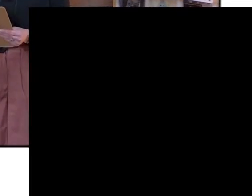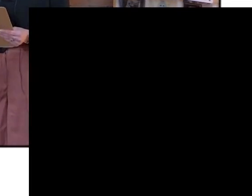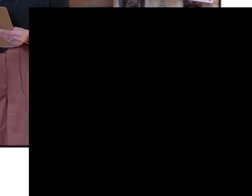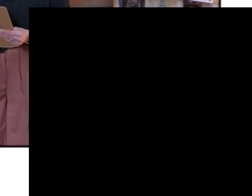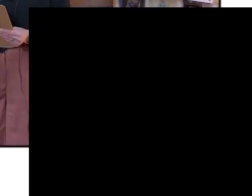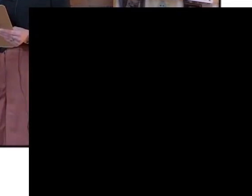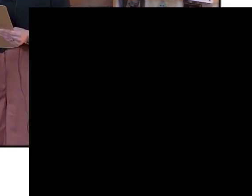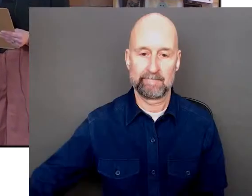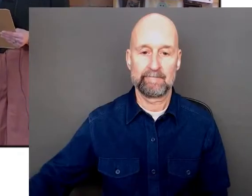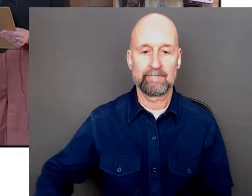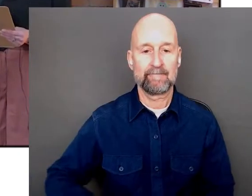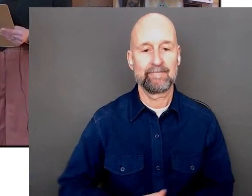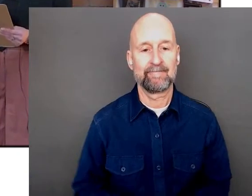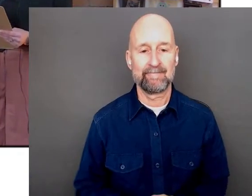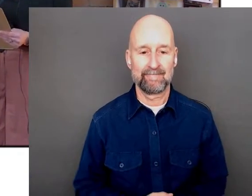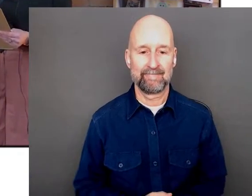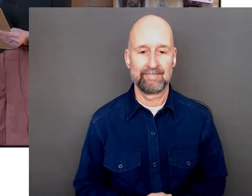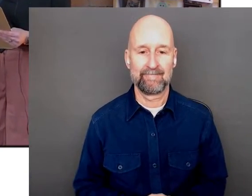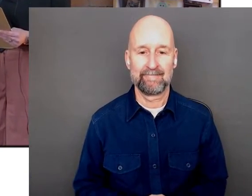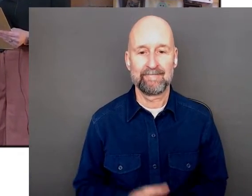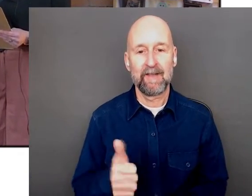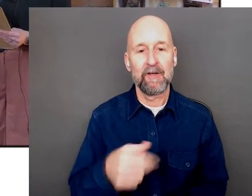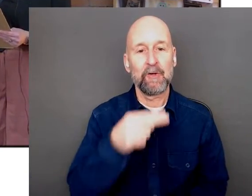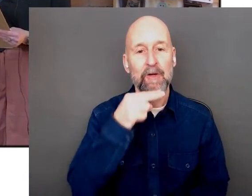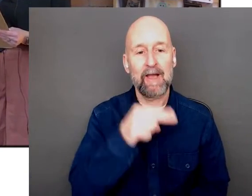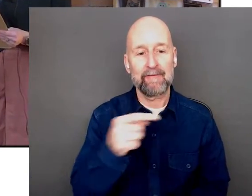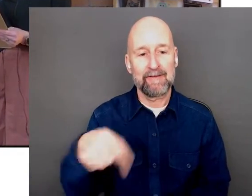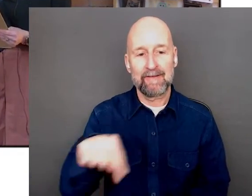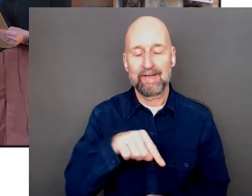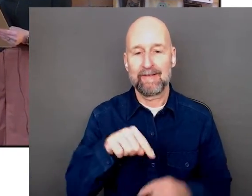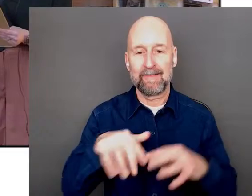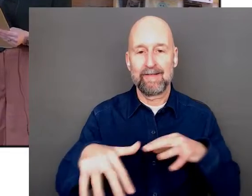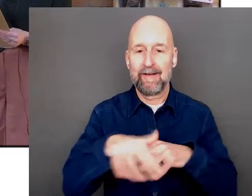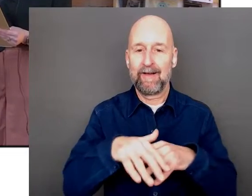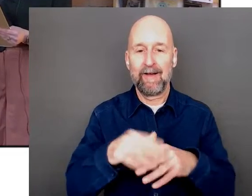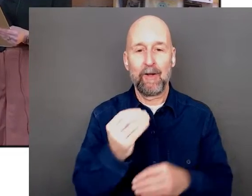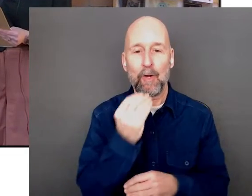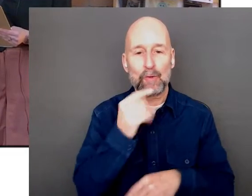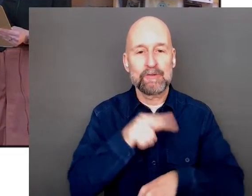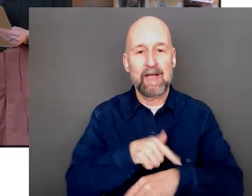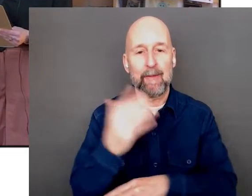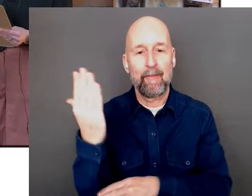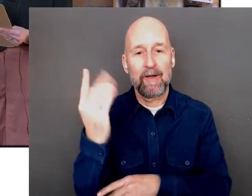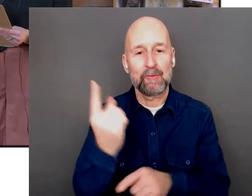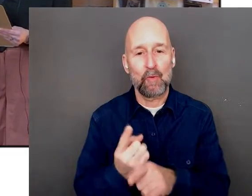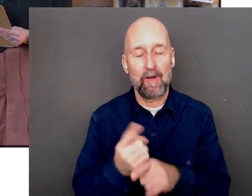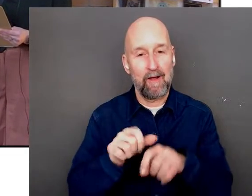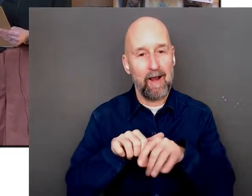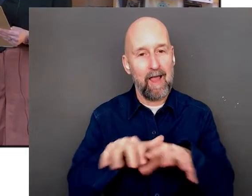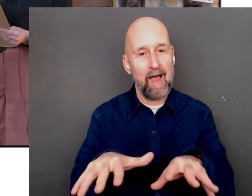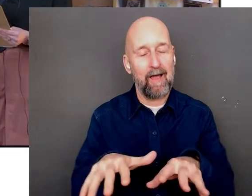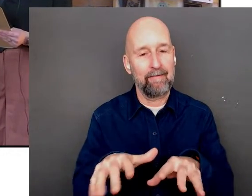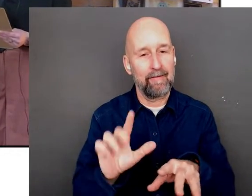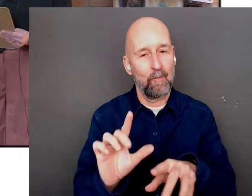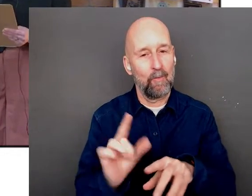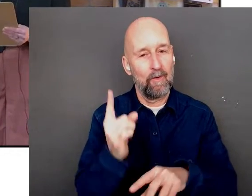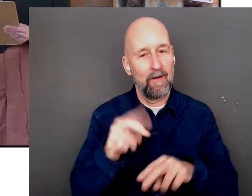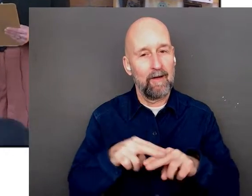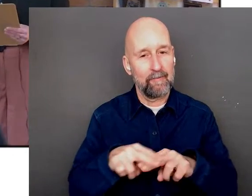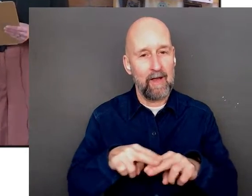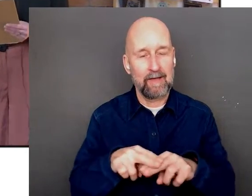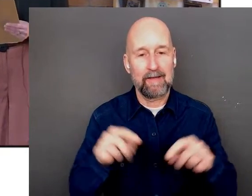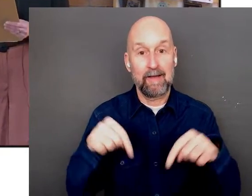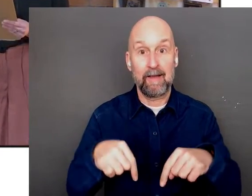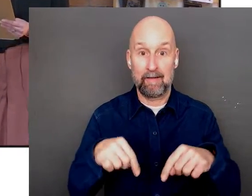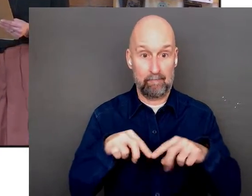Good afternoon and welcome to the Pervasive Media Studio Lunchtime Talk. These talks are live every Friday at 1 p.m., both here in the building and